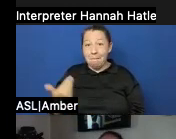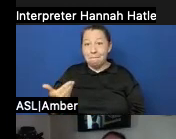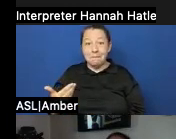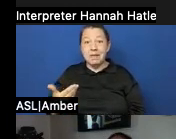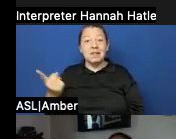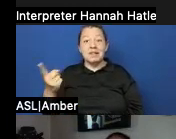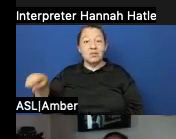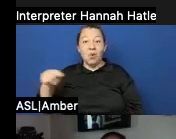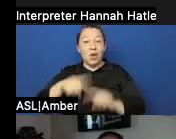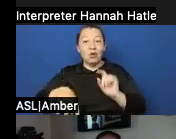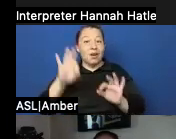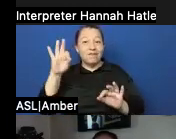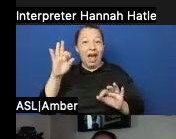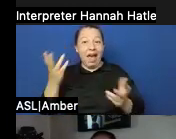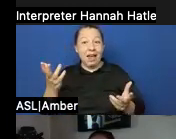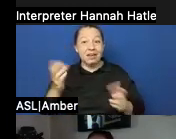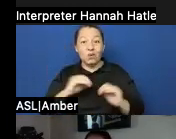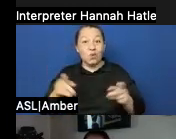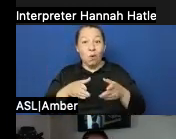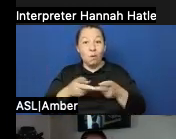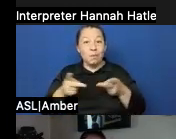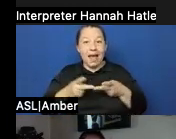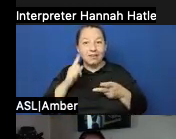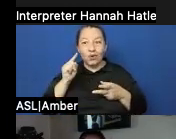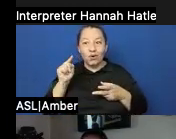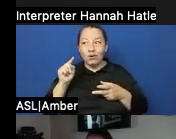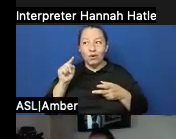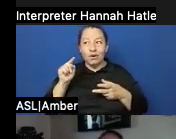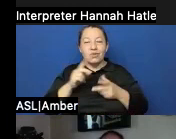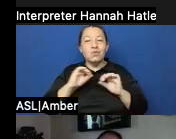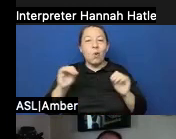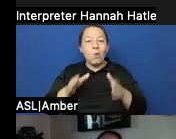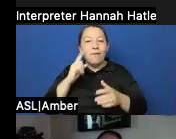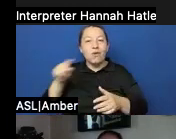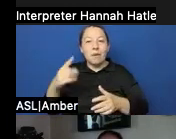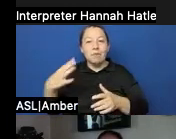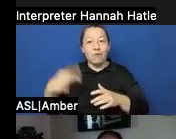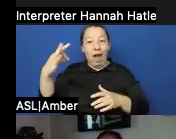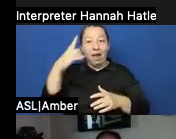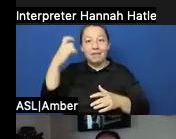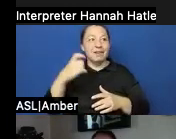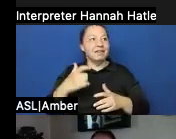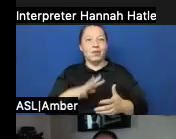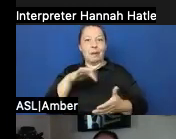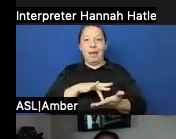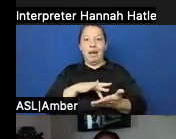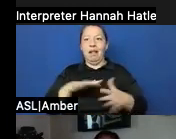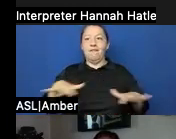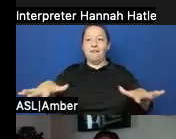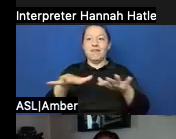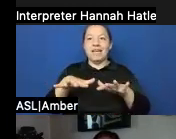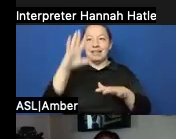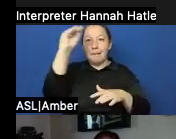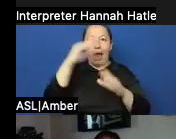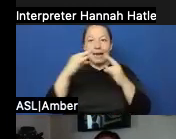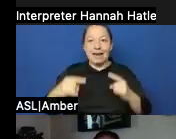her. There was no way for her to be located because there were no actual roads. They were living in the middle of a man camp in the field. So that's part of the